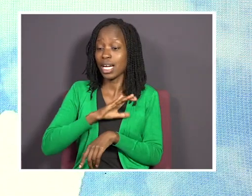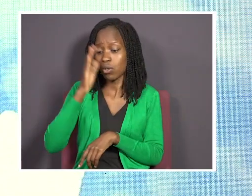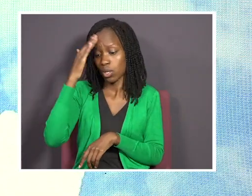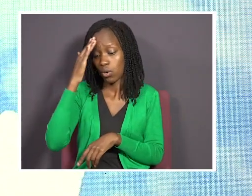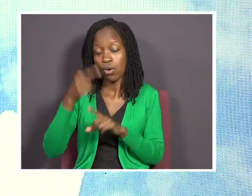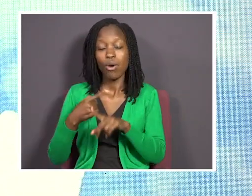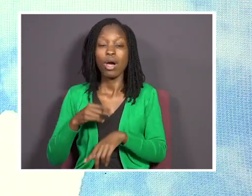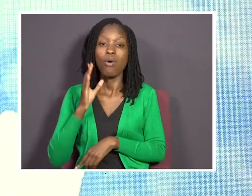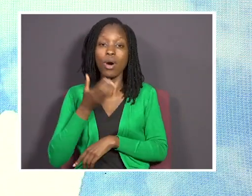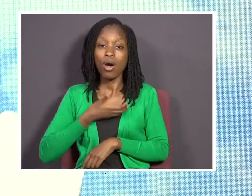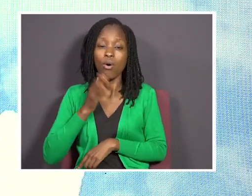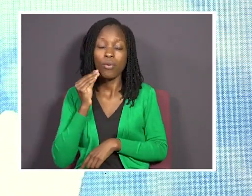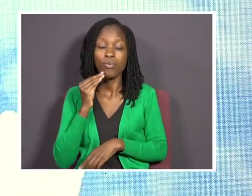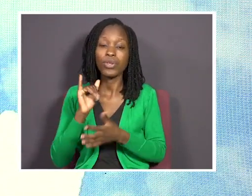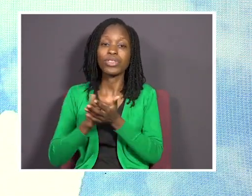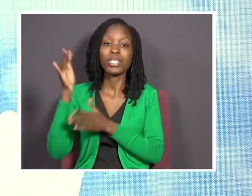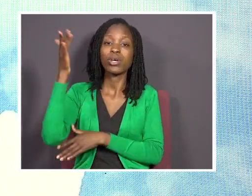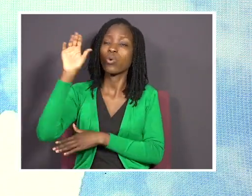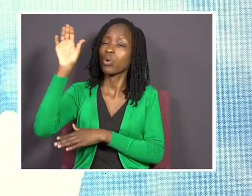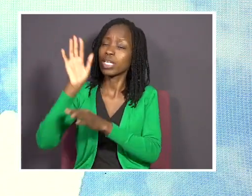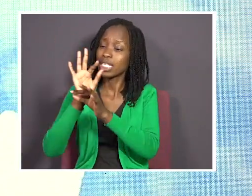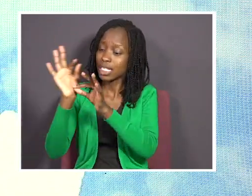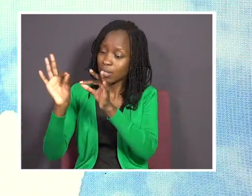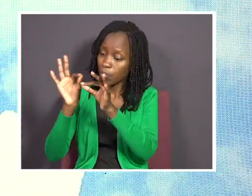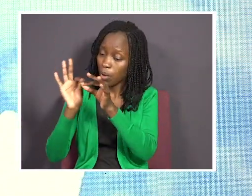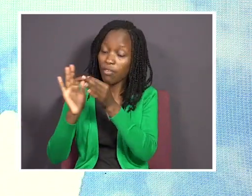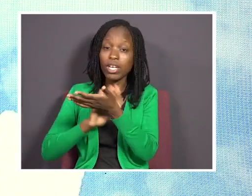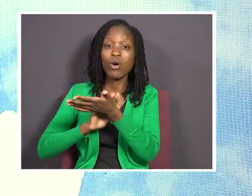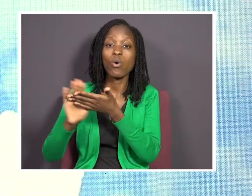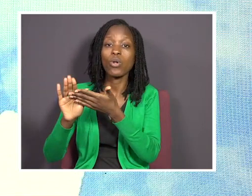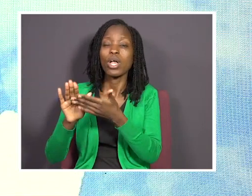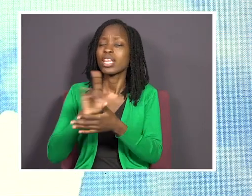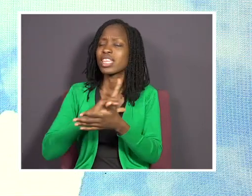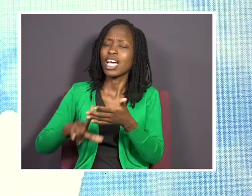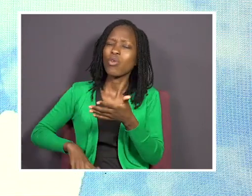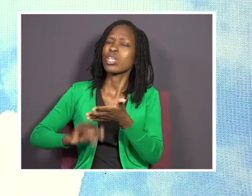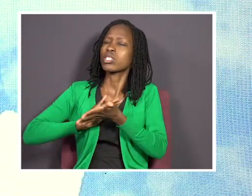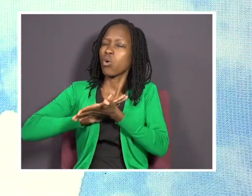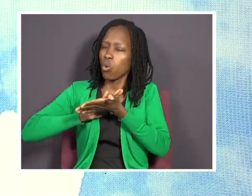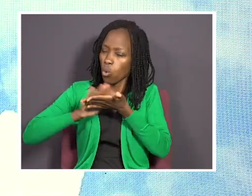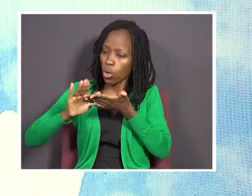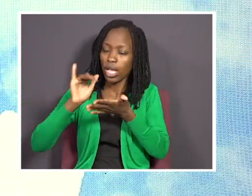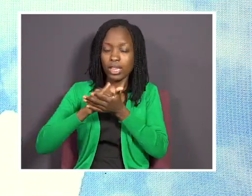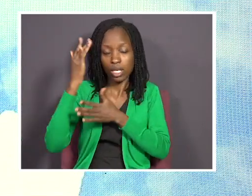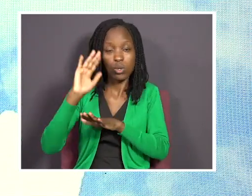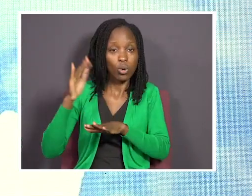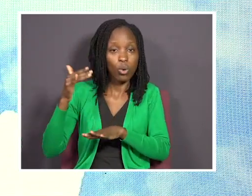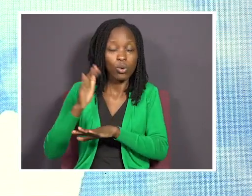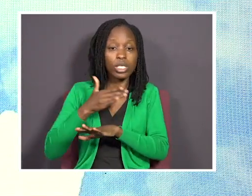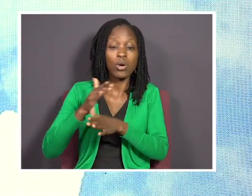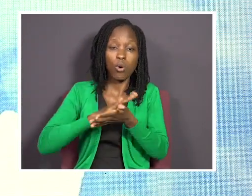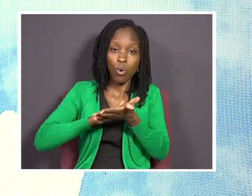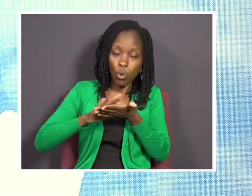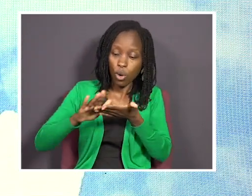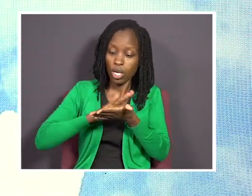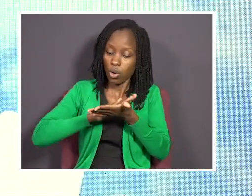own experiences, that God is perfectly holy. He is triple holy. That's why we sing, holy, holy,